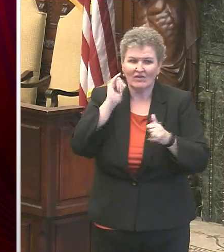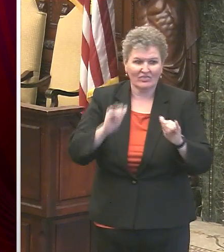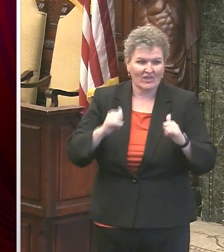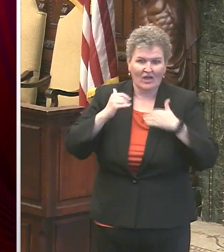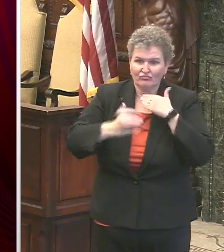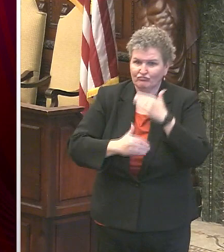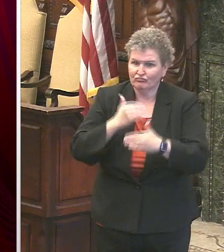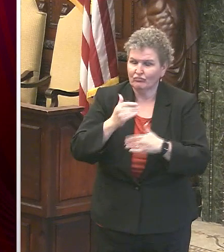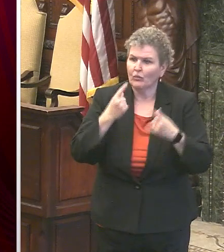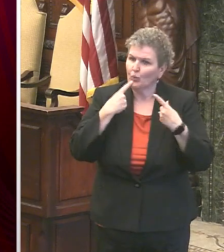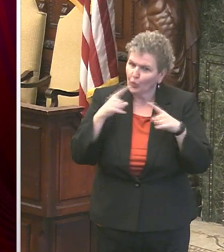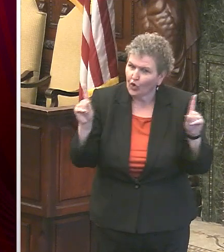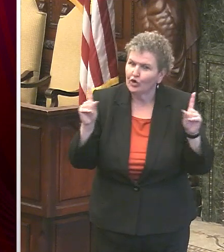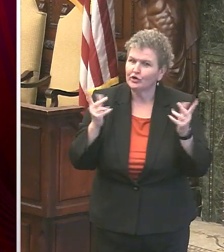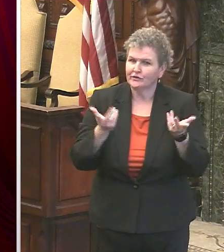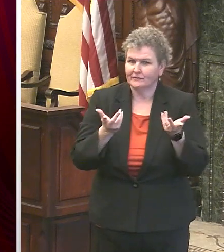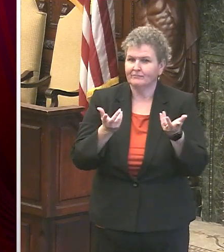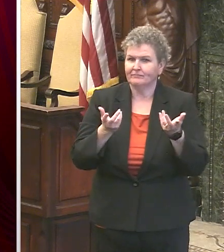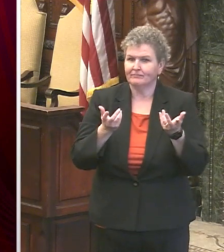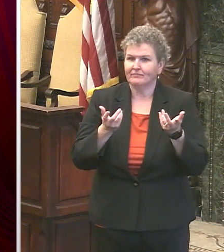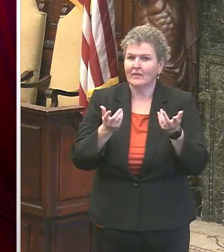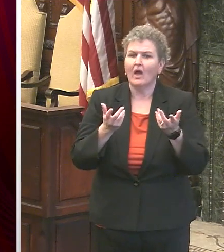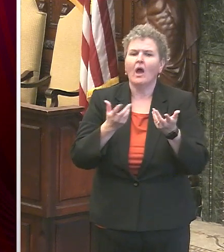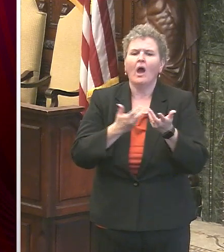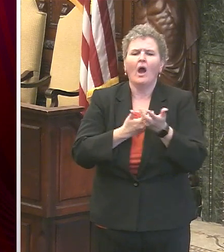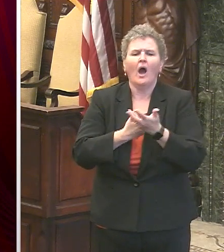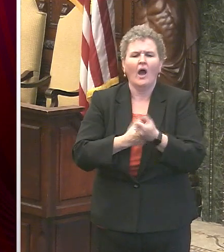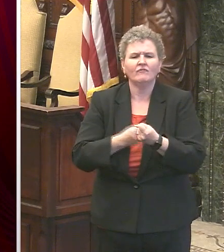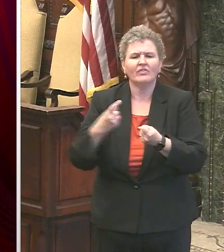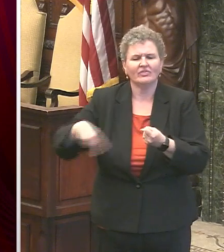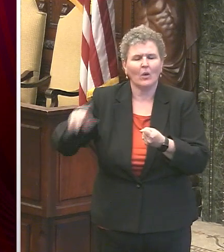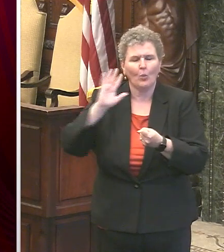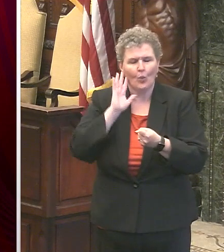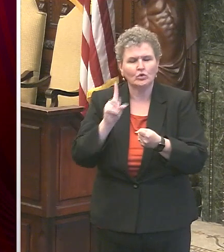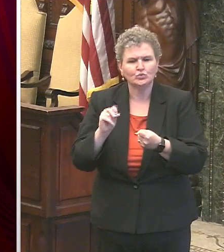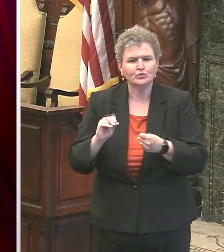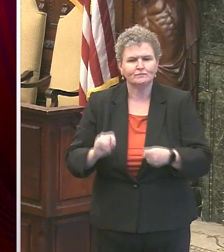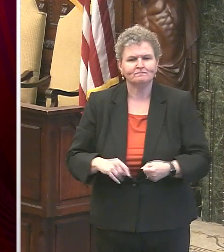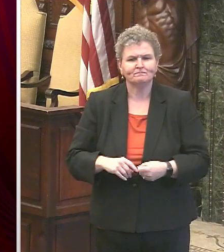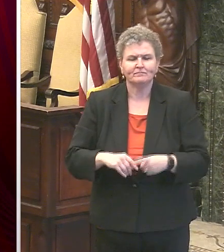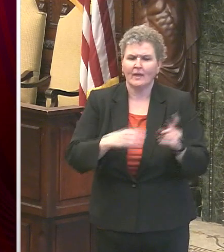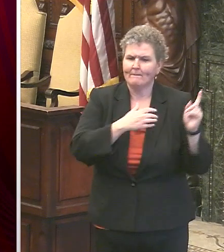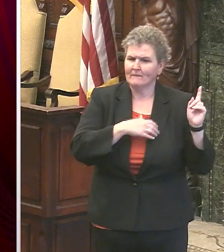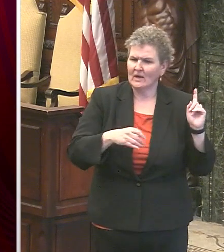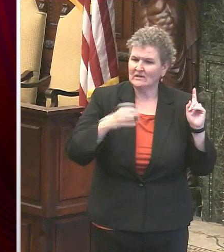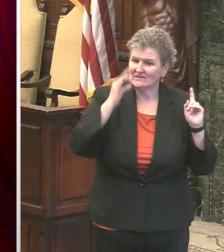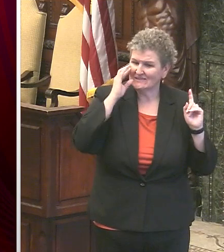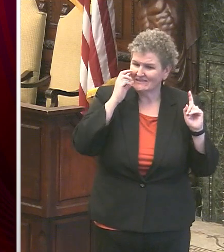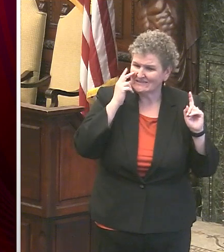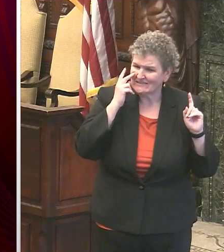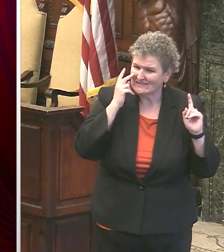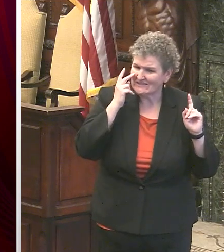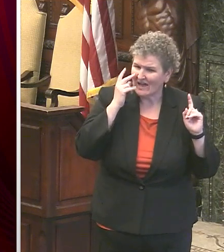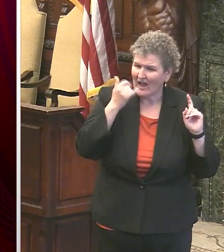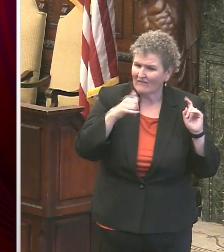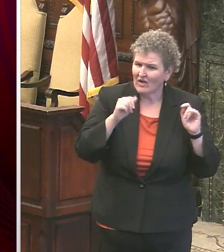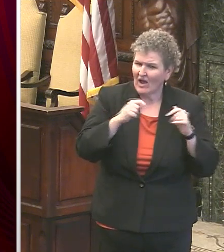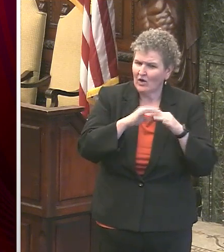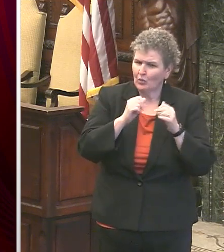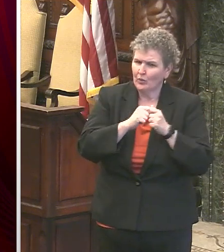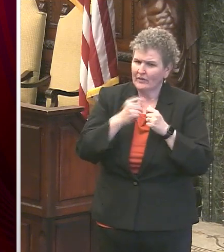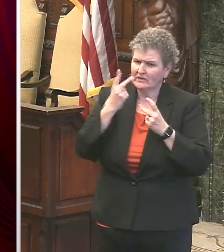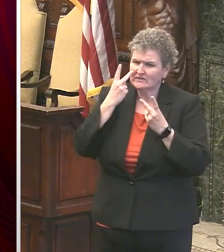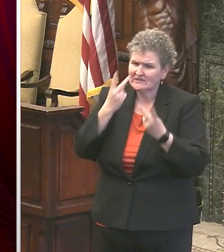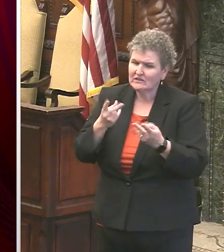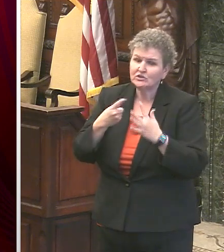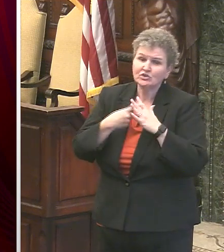hitch, and I'm confident they can do that and will do that. But Mayor, certainly we've seen, as we've watched games in other cities, where it sort of